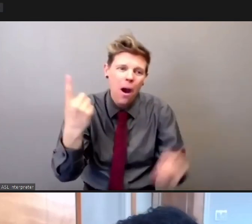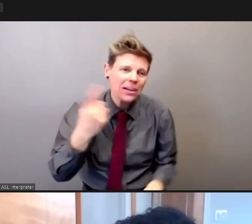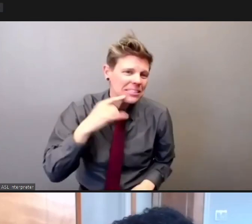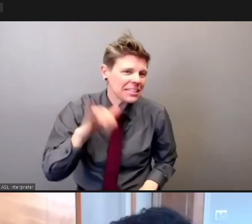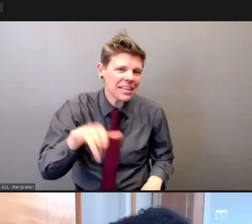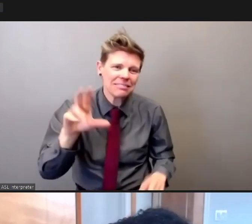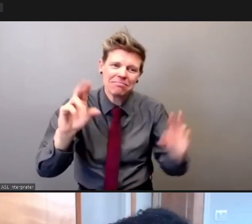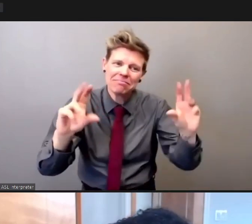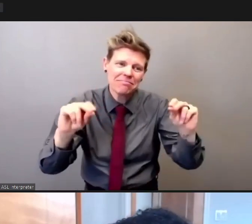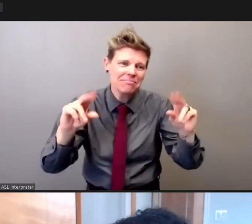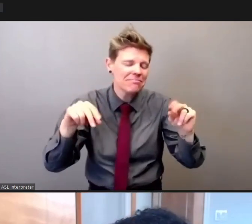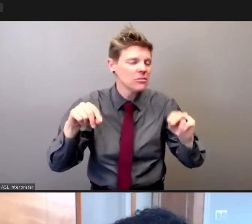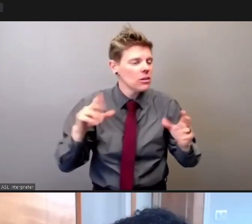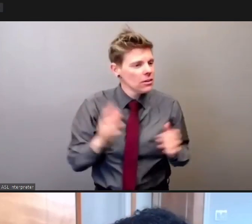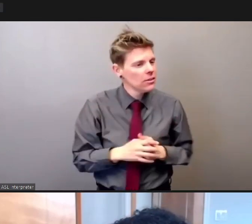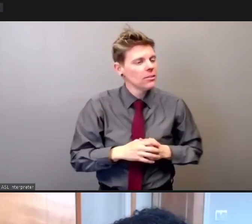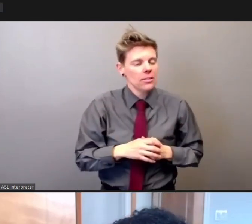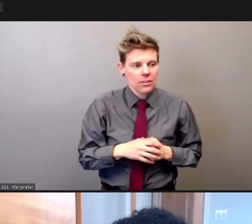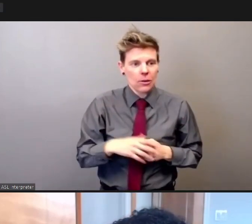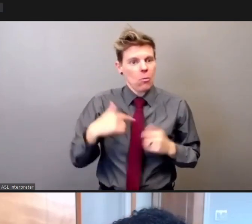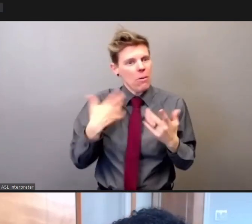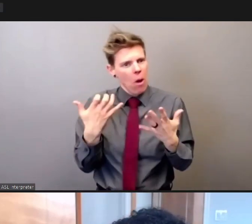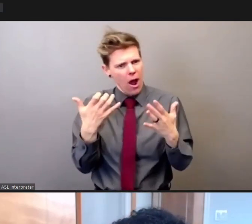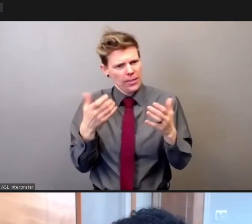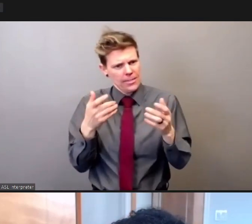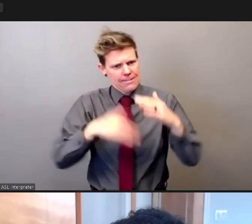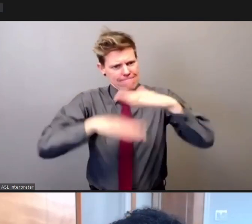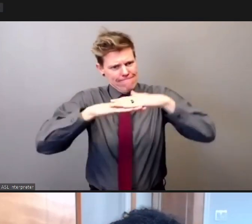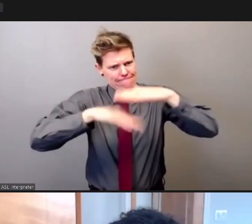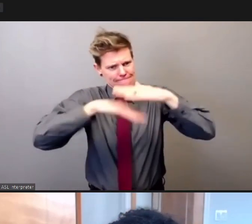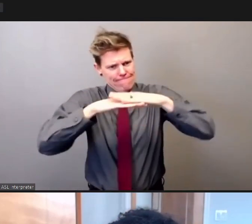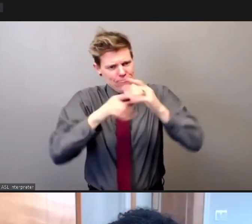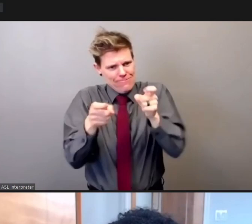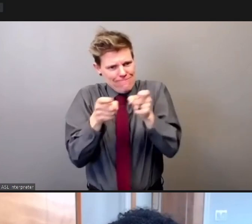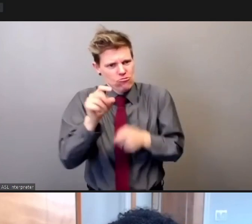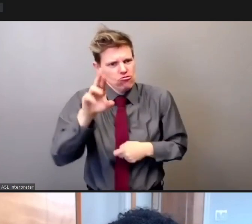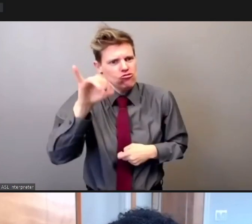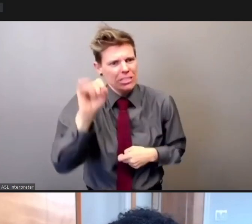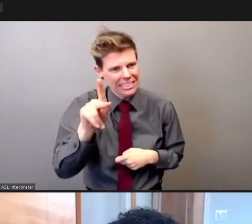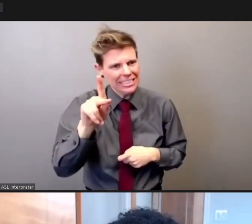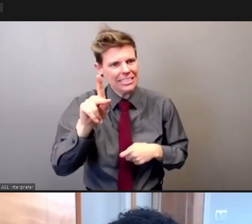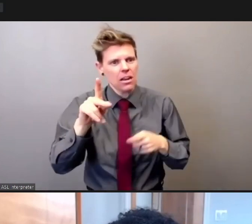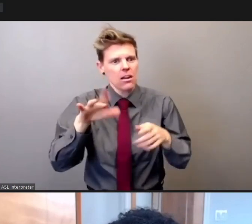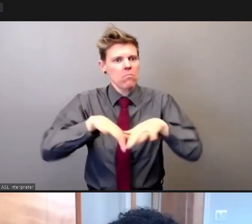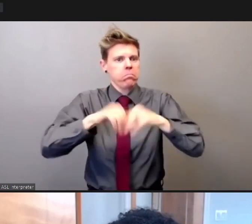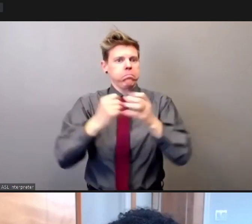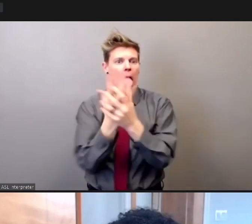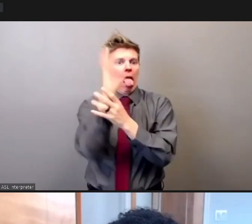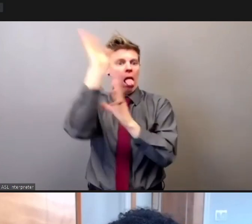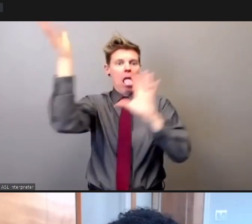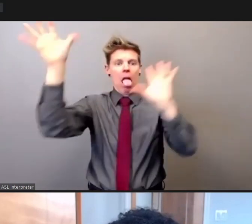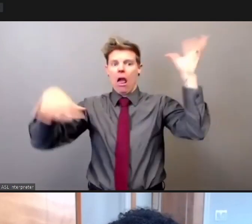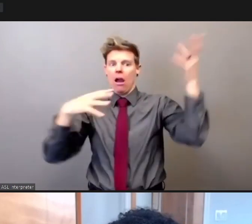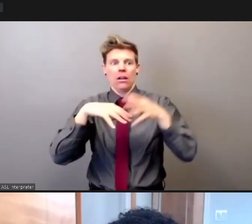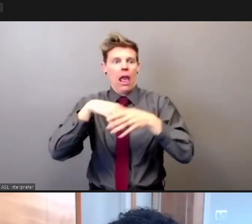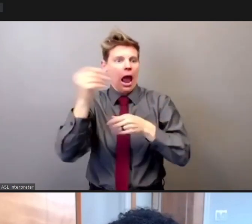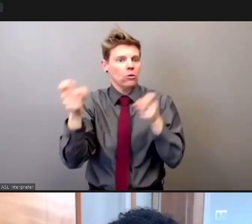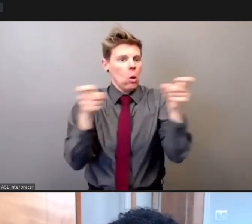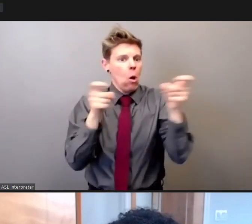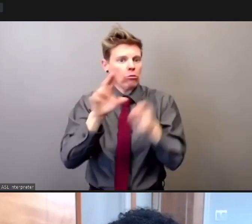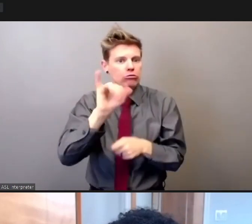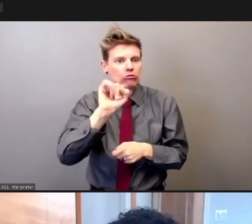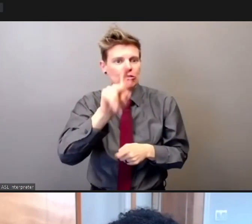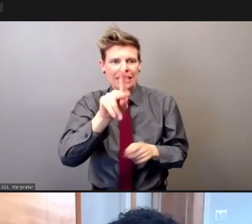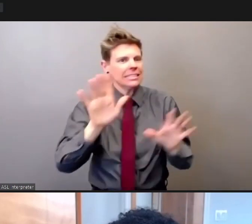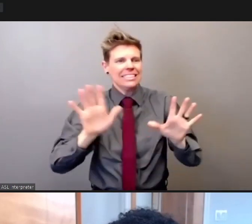by travelers. We can manage increased risk by going yellow and green. And hopefully